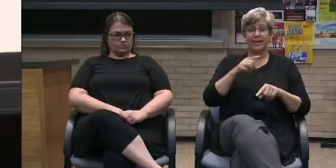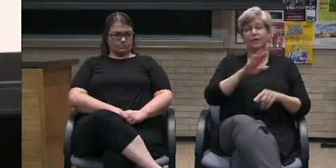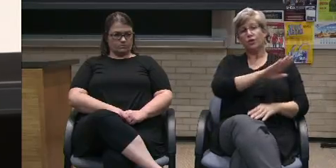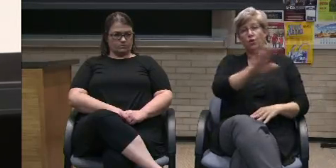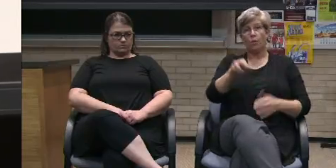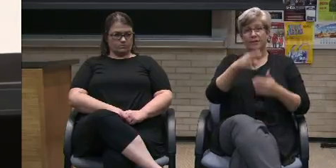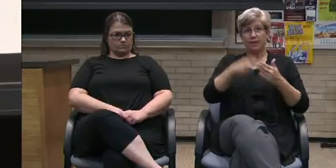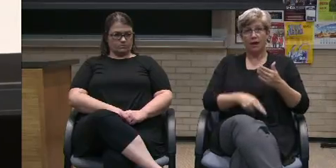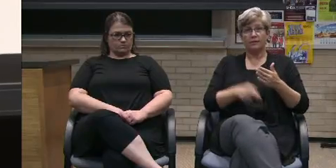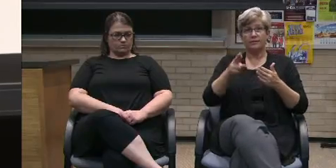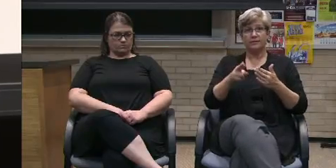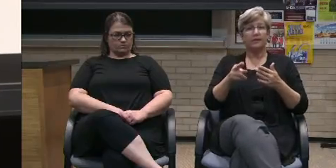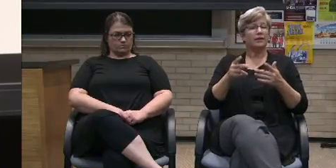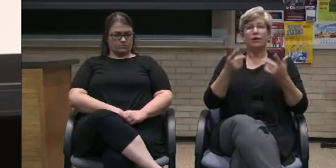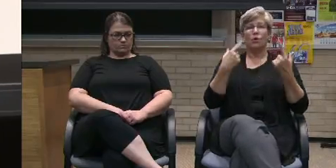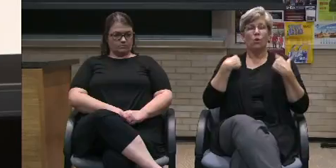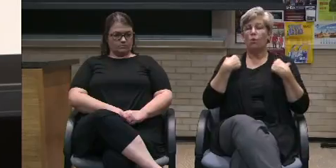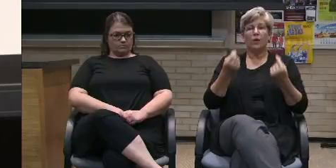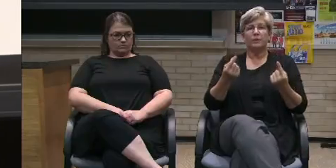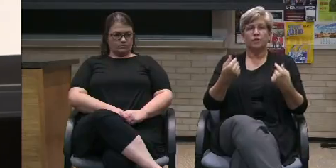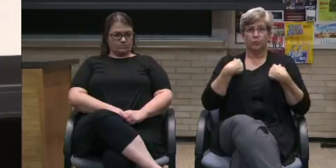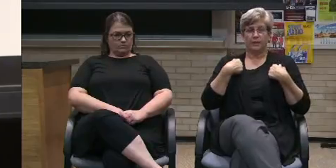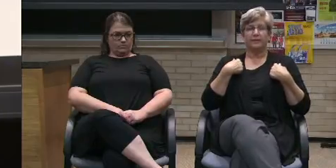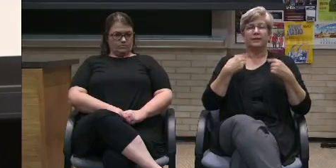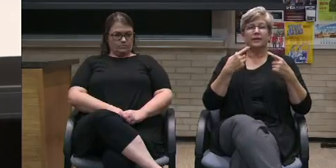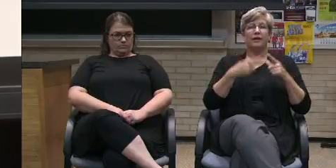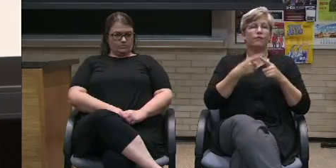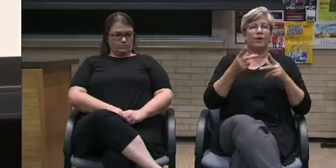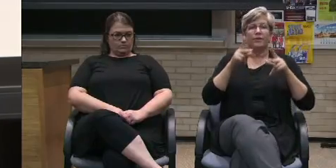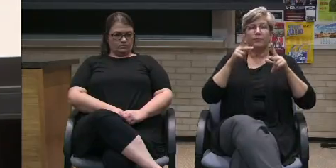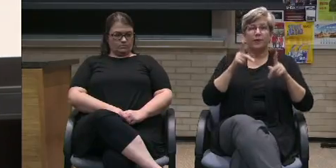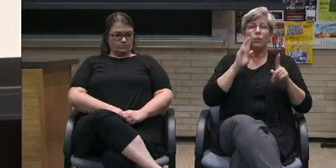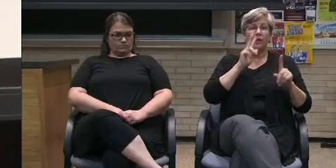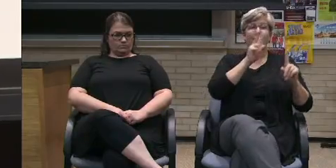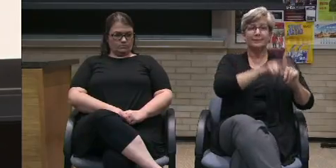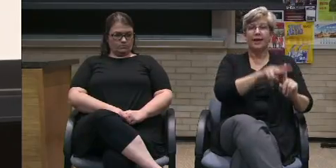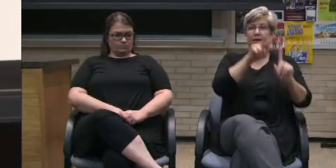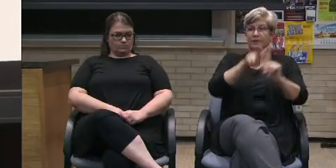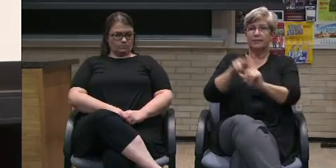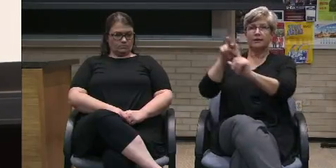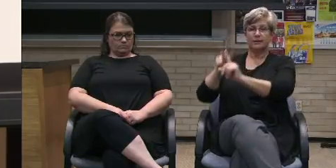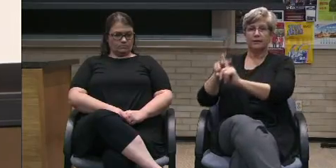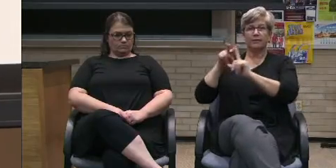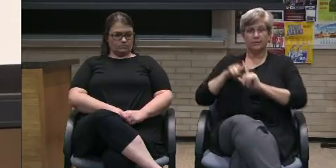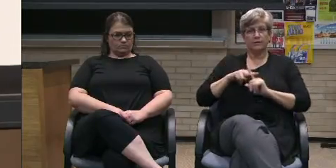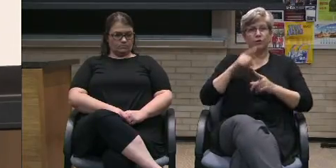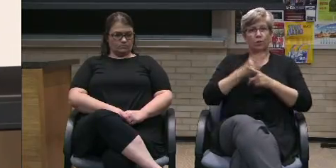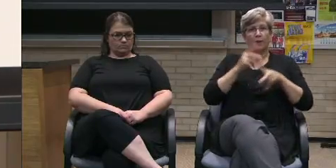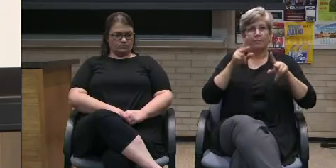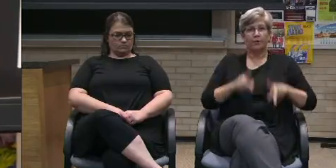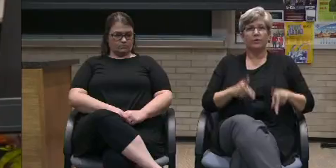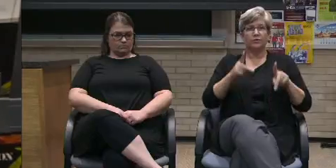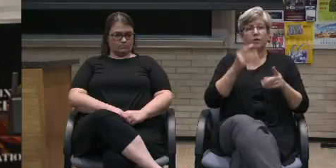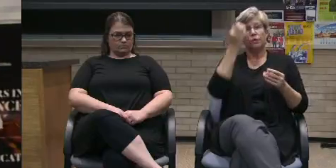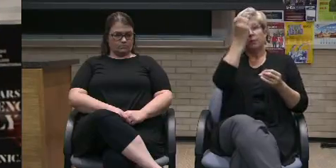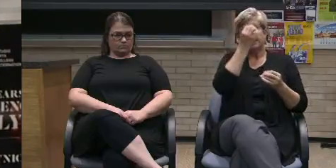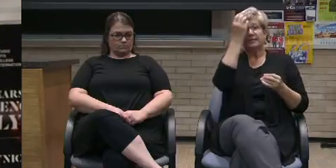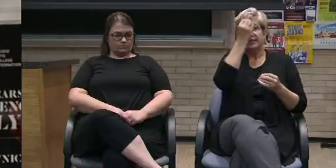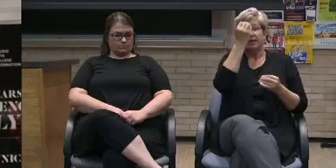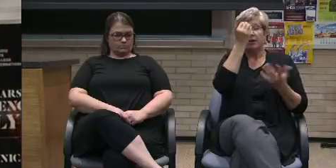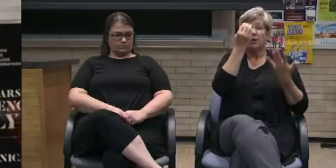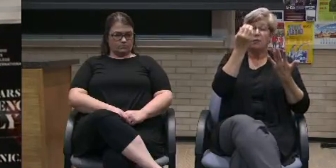and here's where we're sending everything for the person who's responsible for considering your ideas. Now, they could ignore them, but